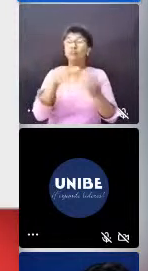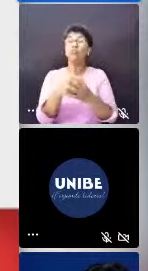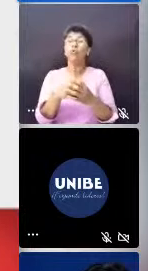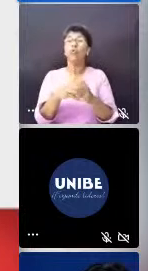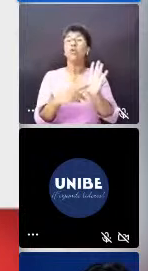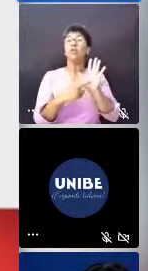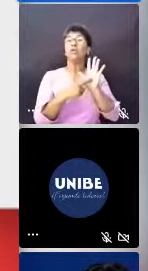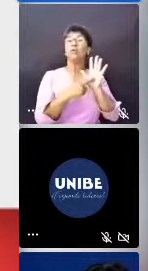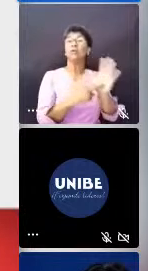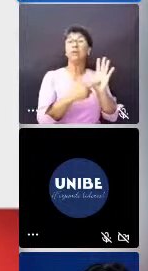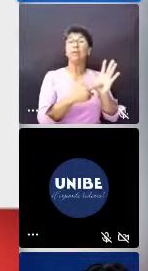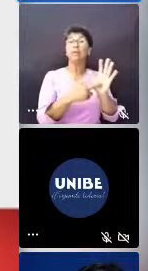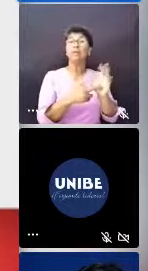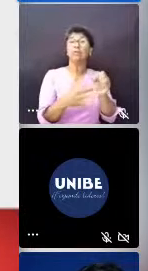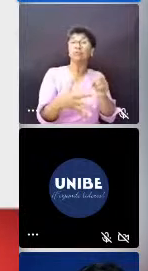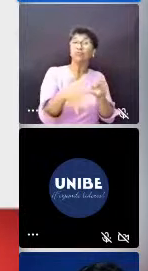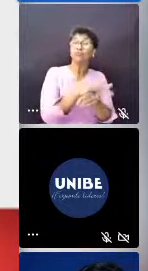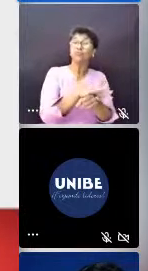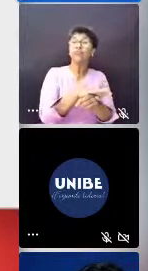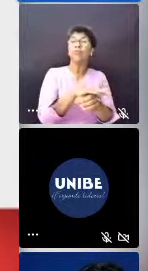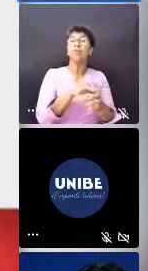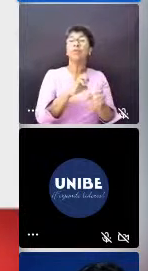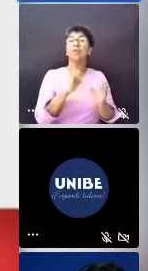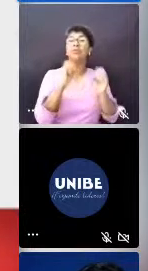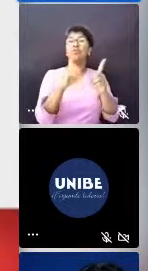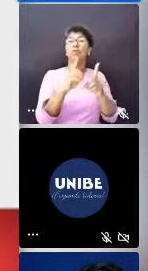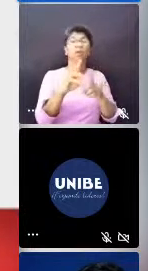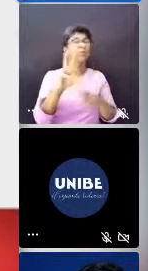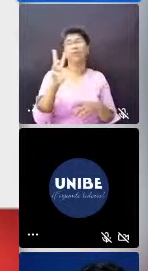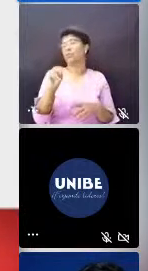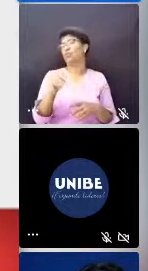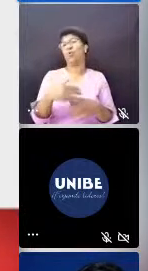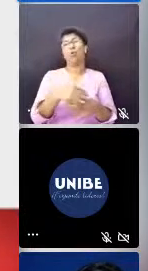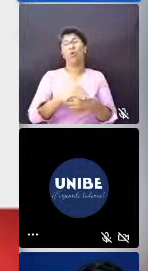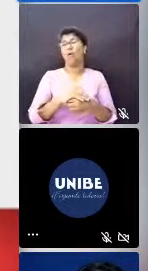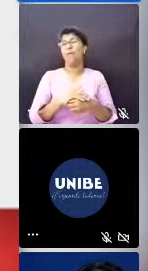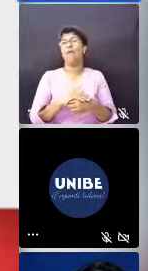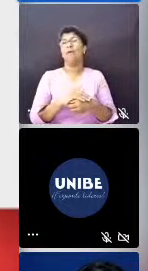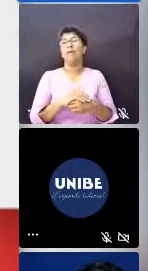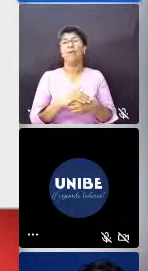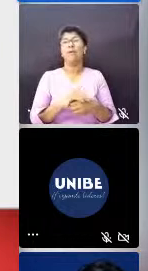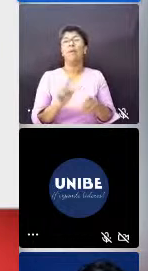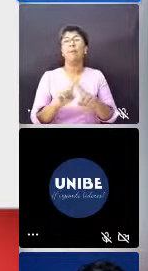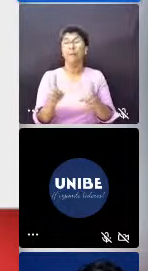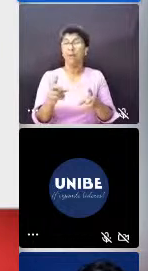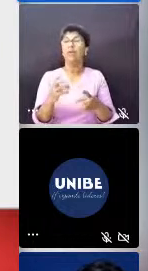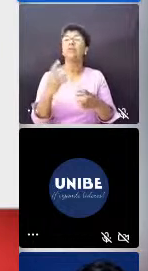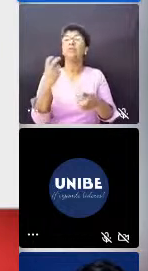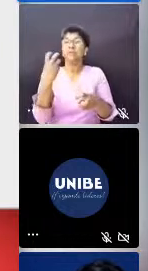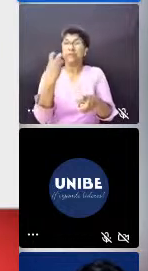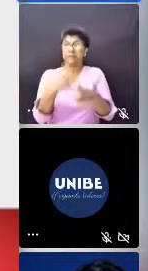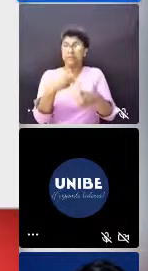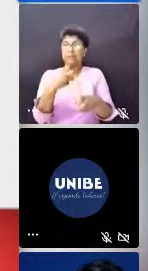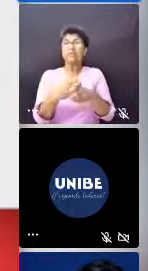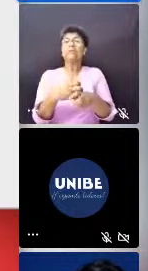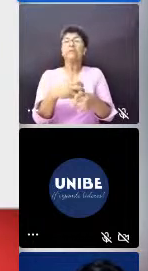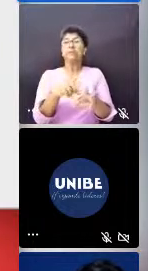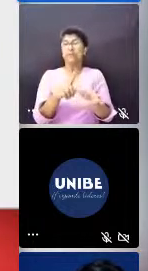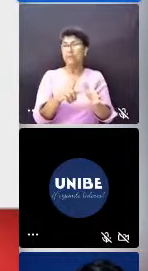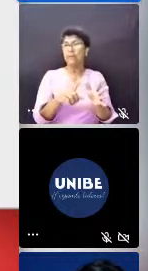who are not covered by special education but encounter difficulties in functioning in a peer